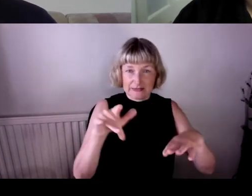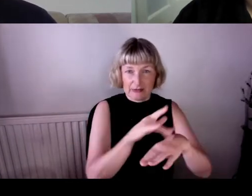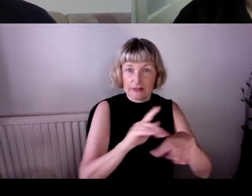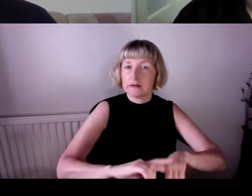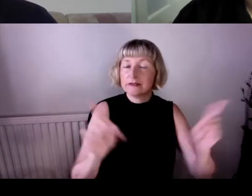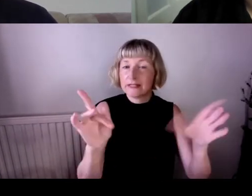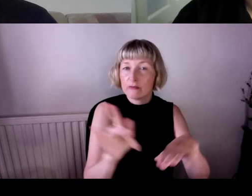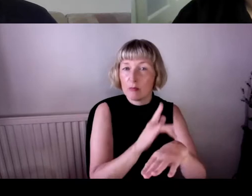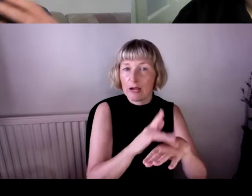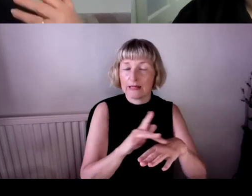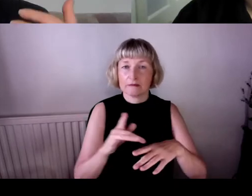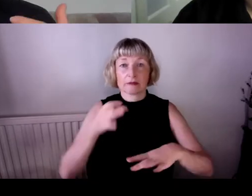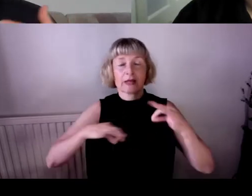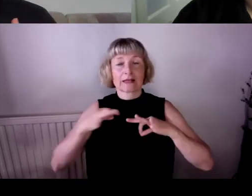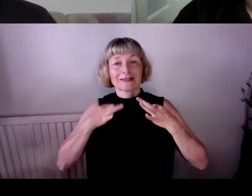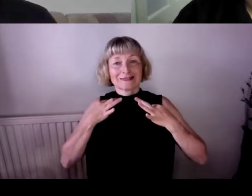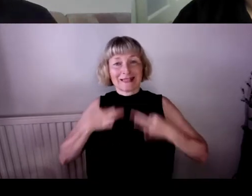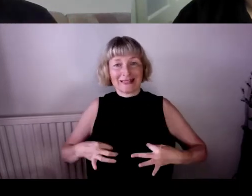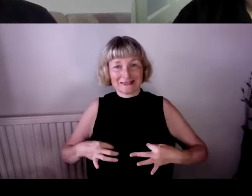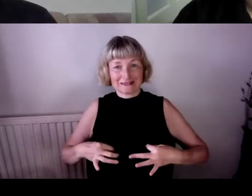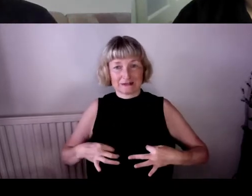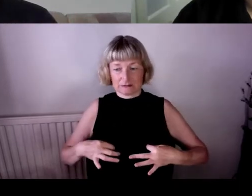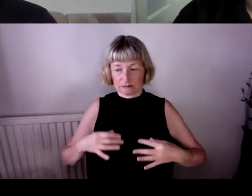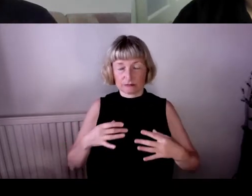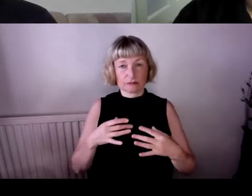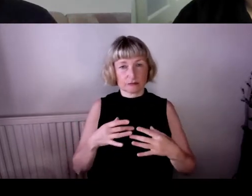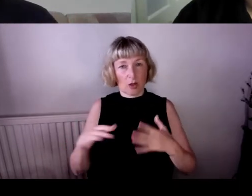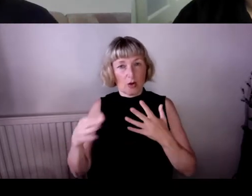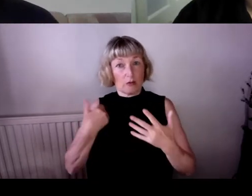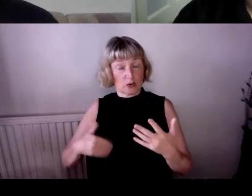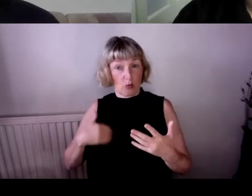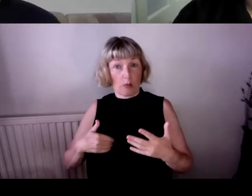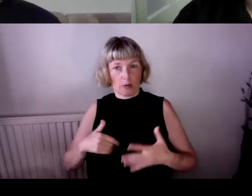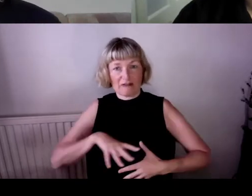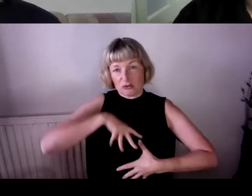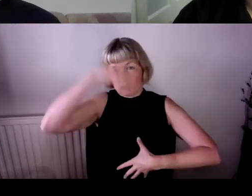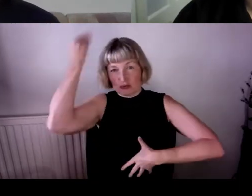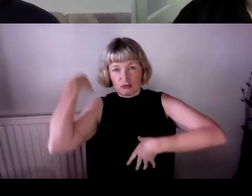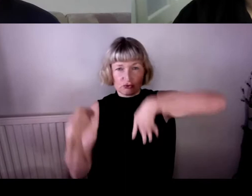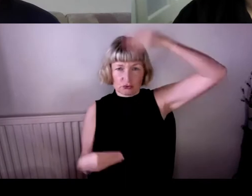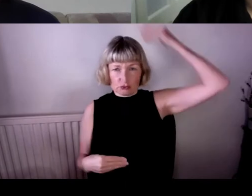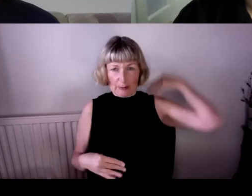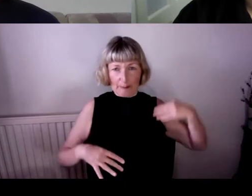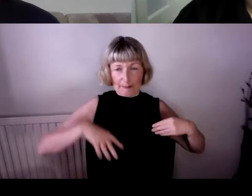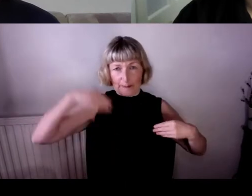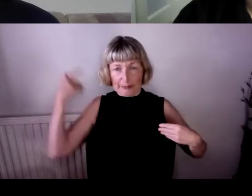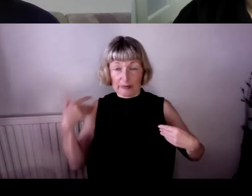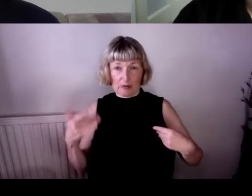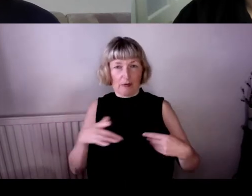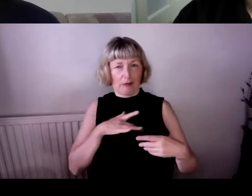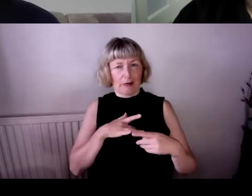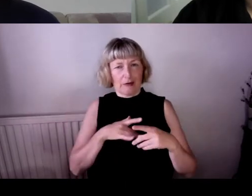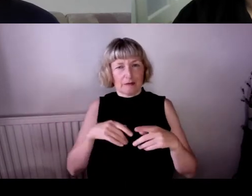And the woman was stripping off. She was a Jewish prisoner. She's stripping off in front of a German